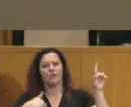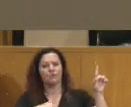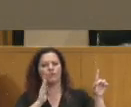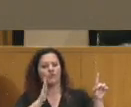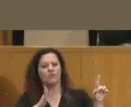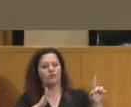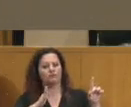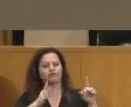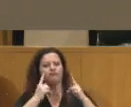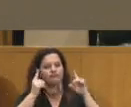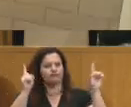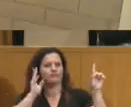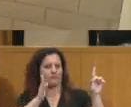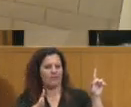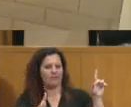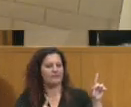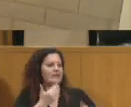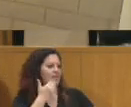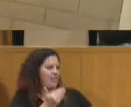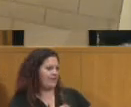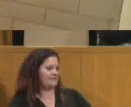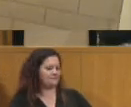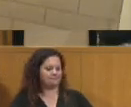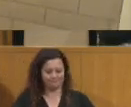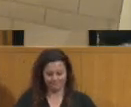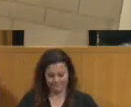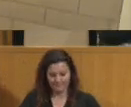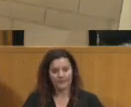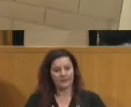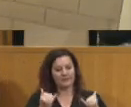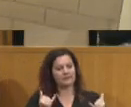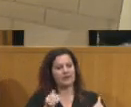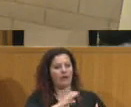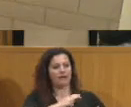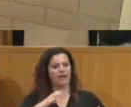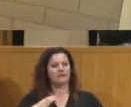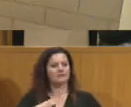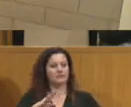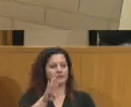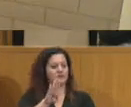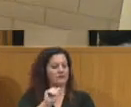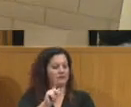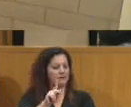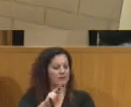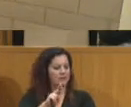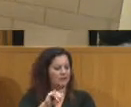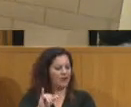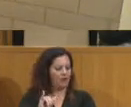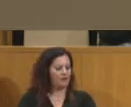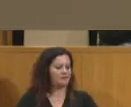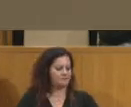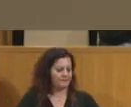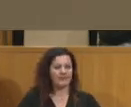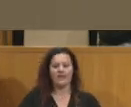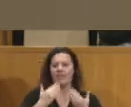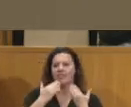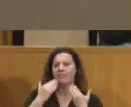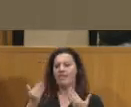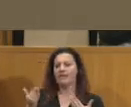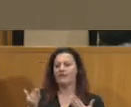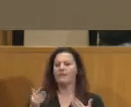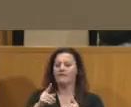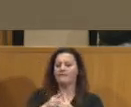supported me over the past 2 years, supported me through re-election. Thank the residents of District 5 who have entrusted me with